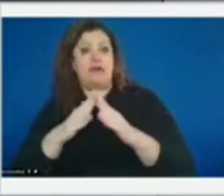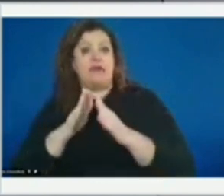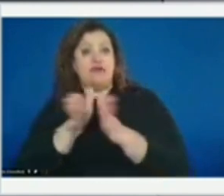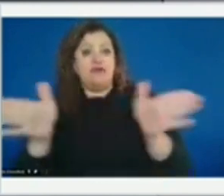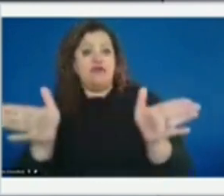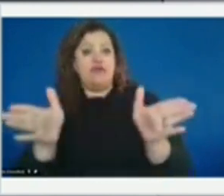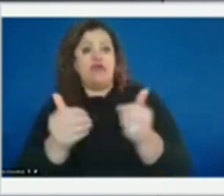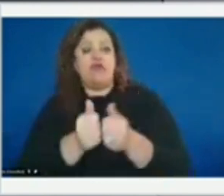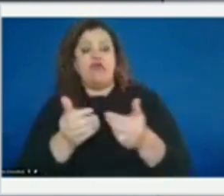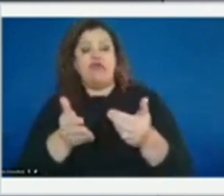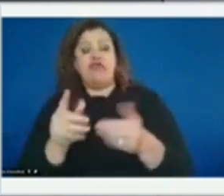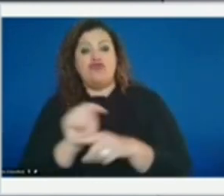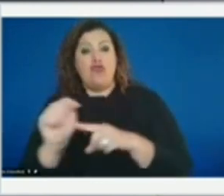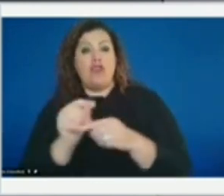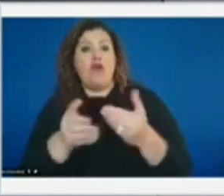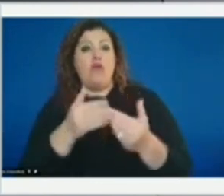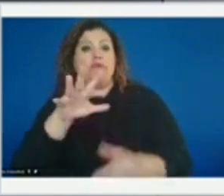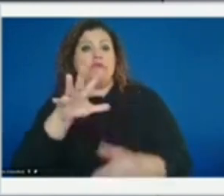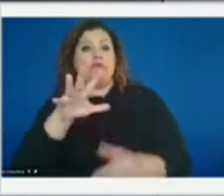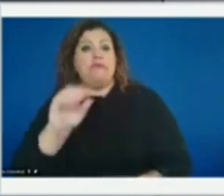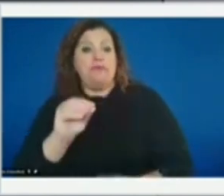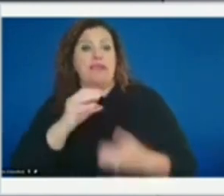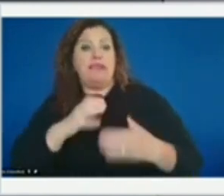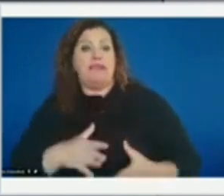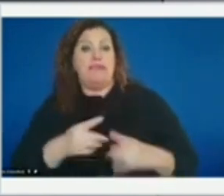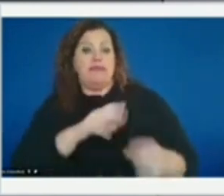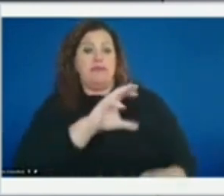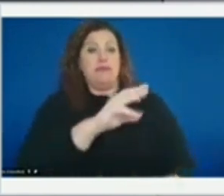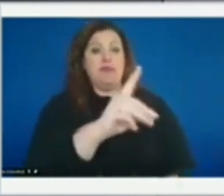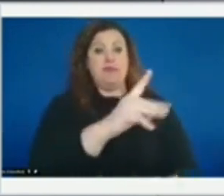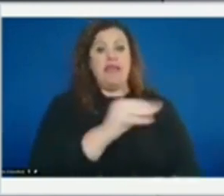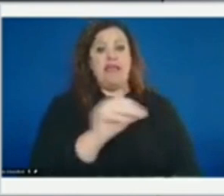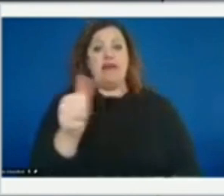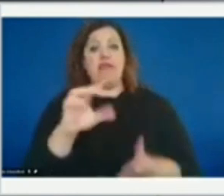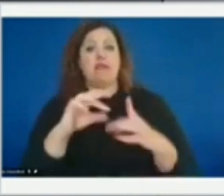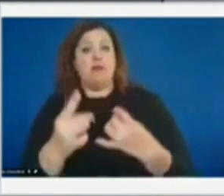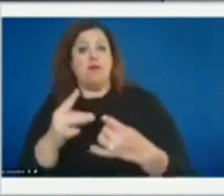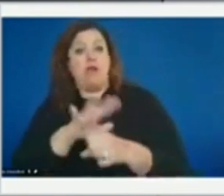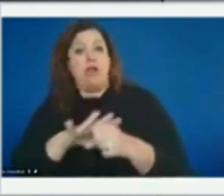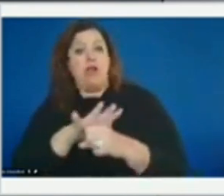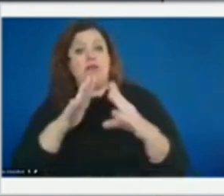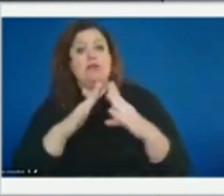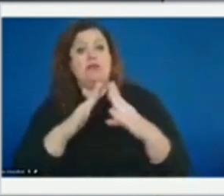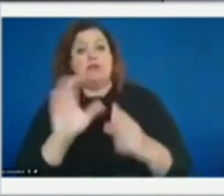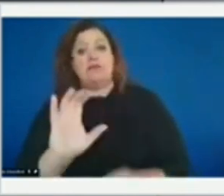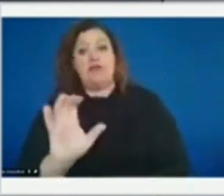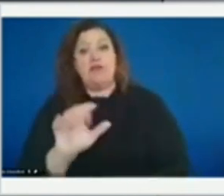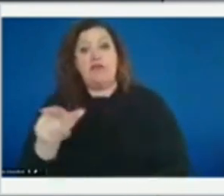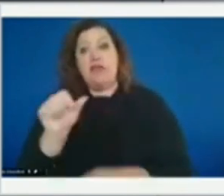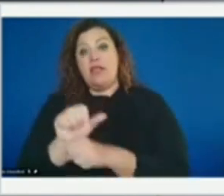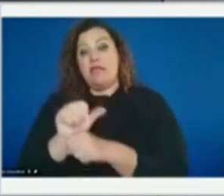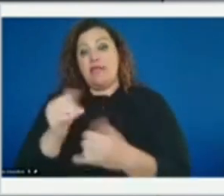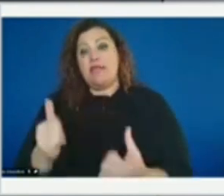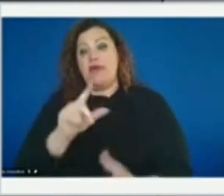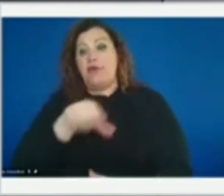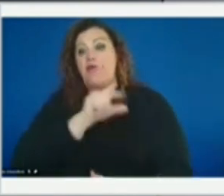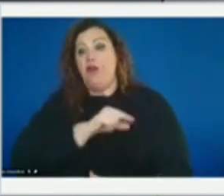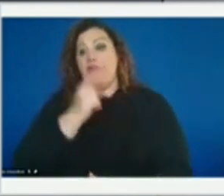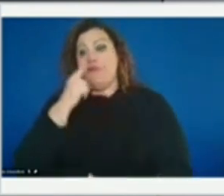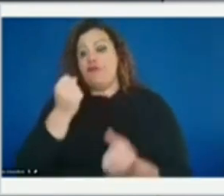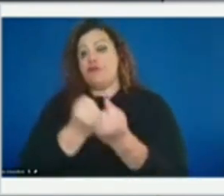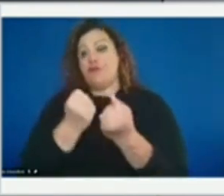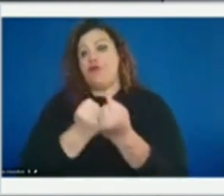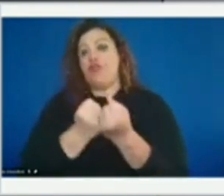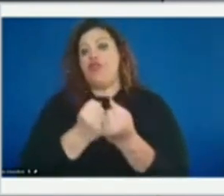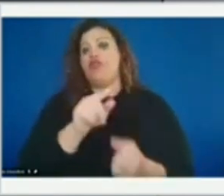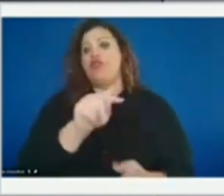additional civilians from CMPD and other departments within the city of Charlotte. These employees are now qualified to support traffic control